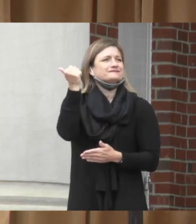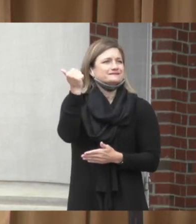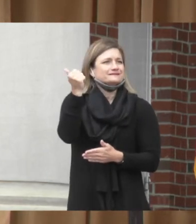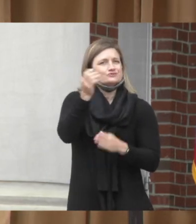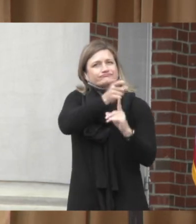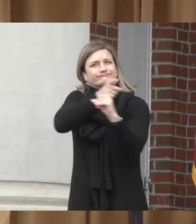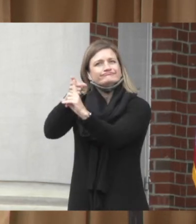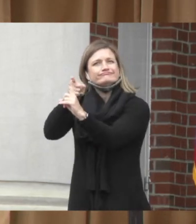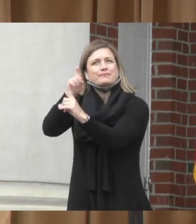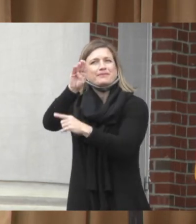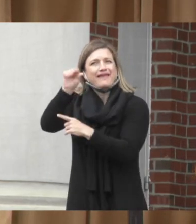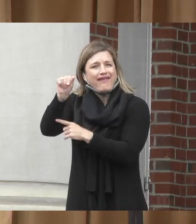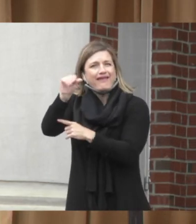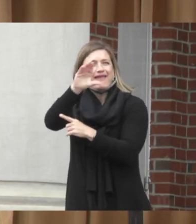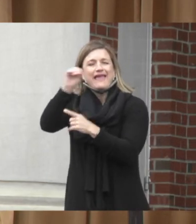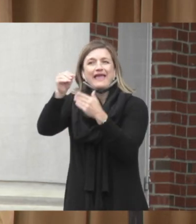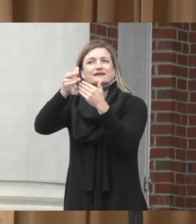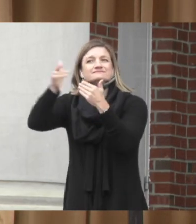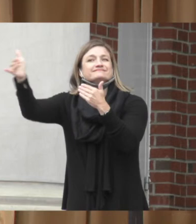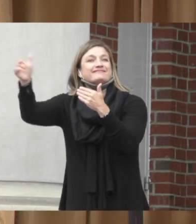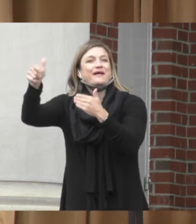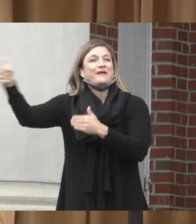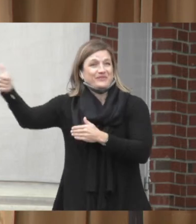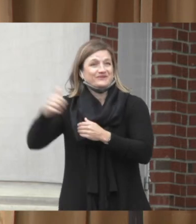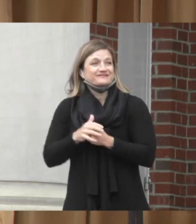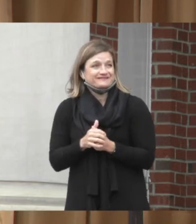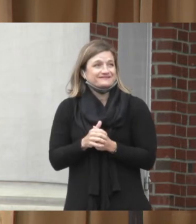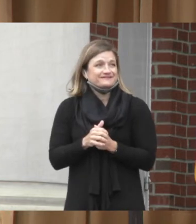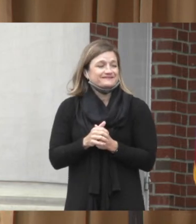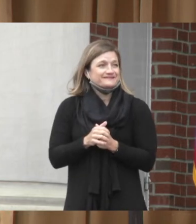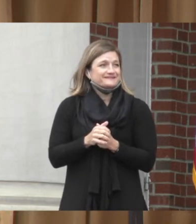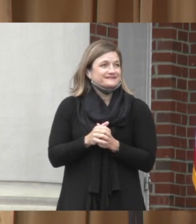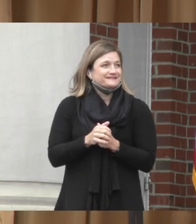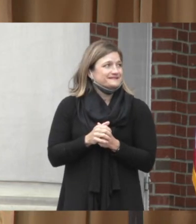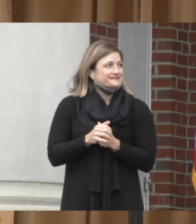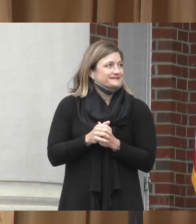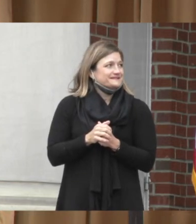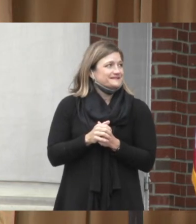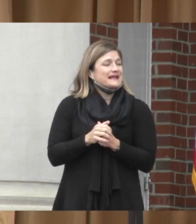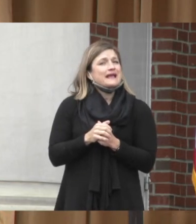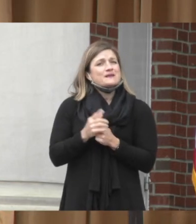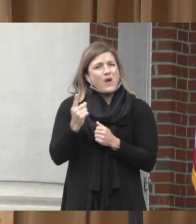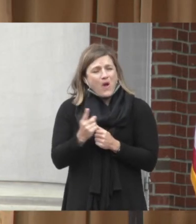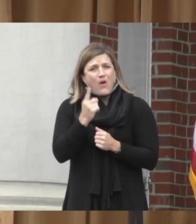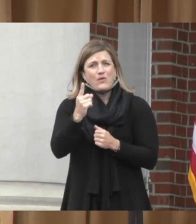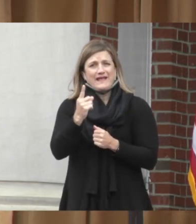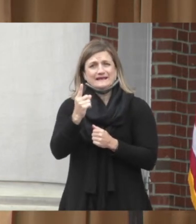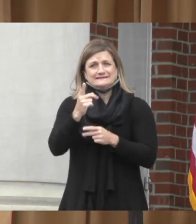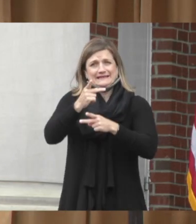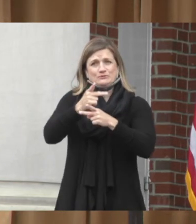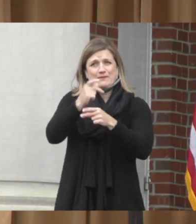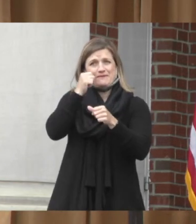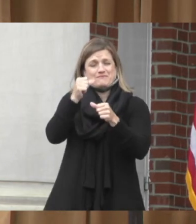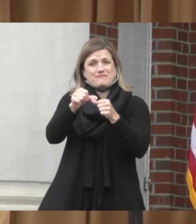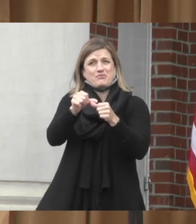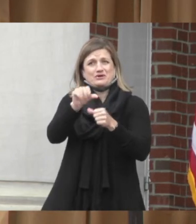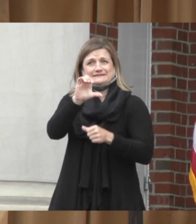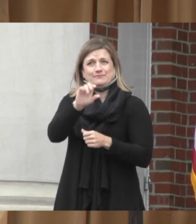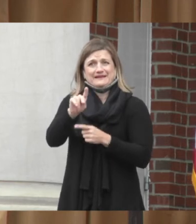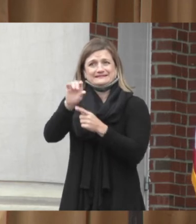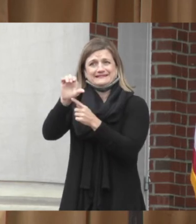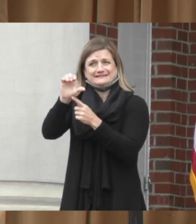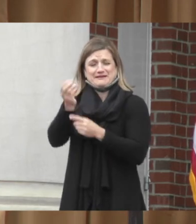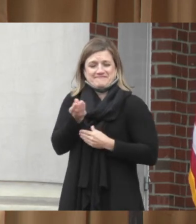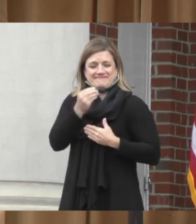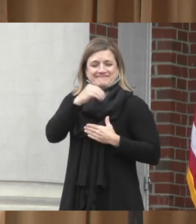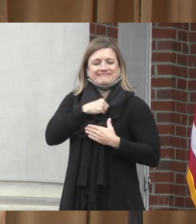bachelor's degree and beyond. And we know that all of you carry Central Piedmont in your heart wherever you go. You represent the brand, and